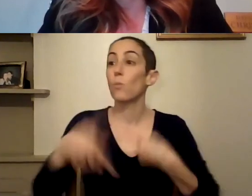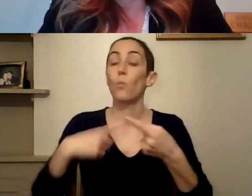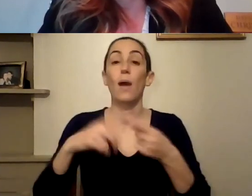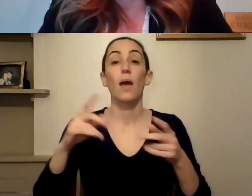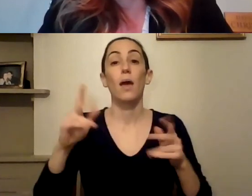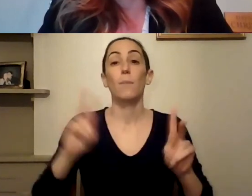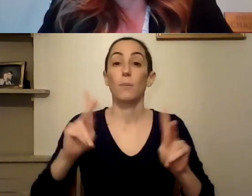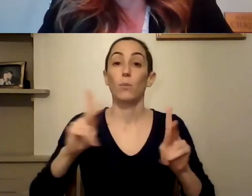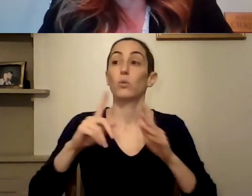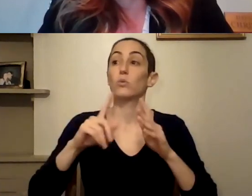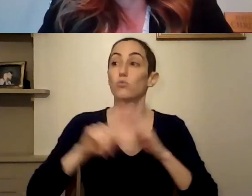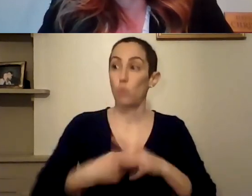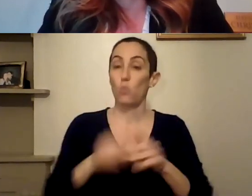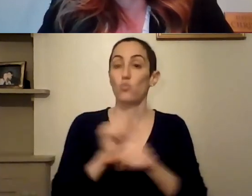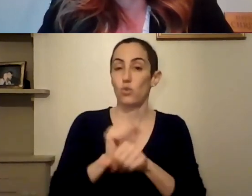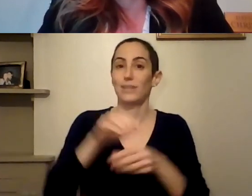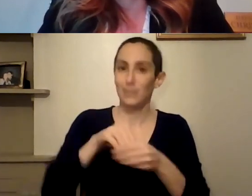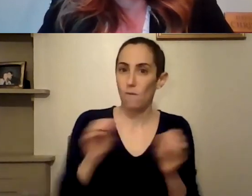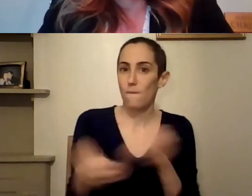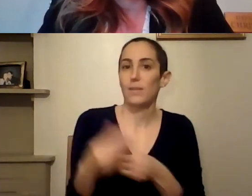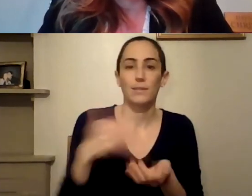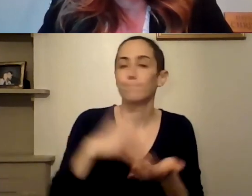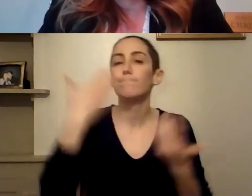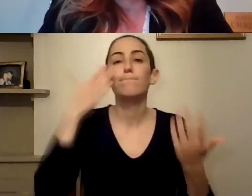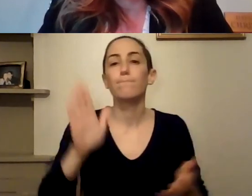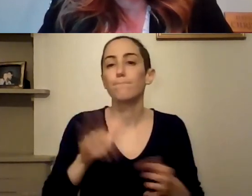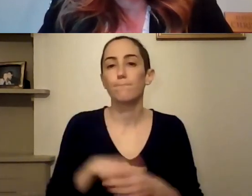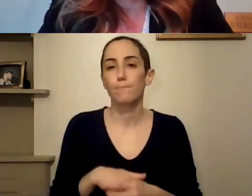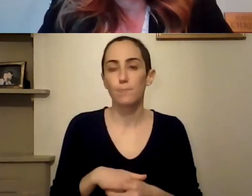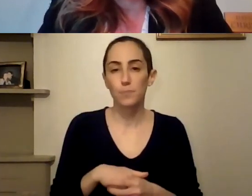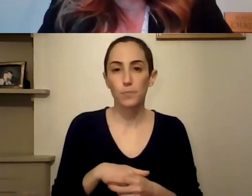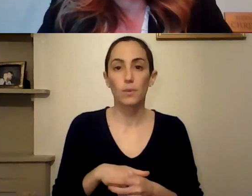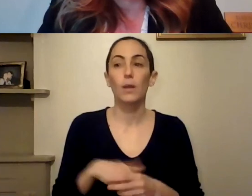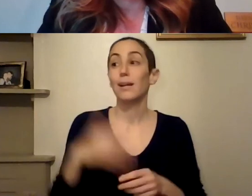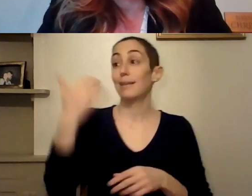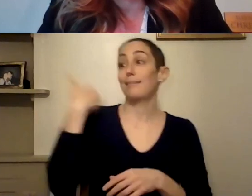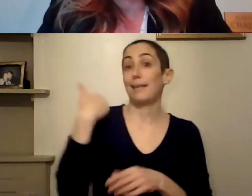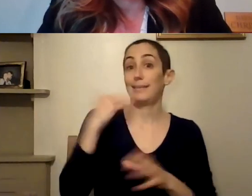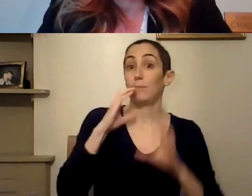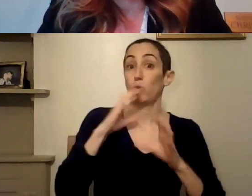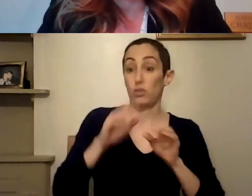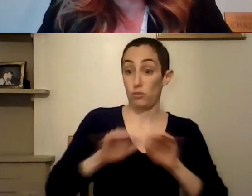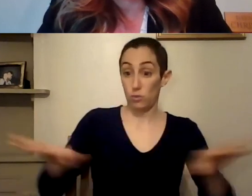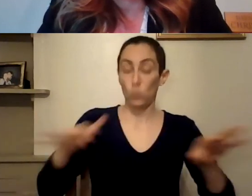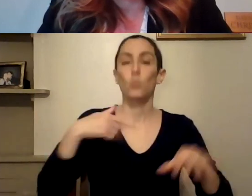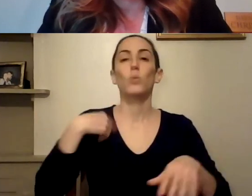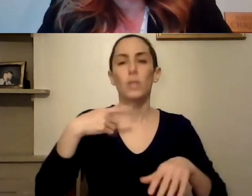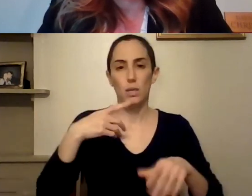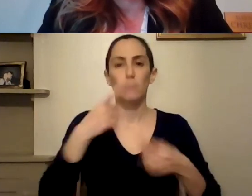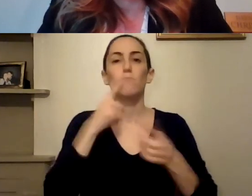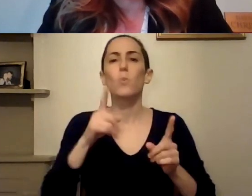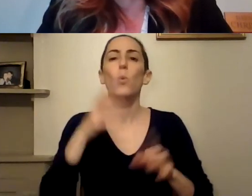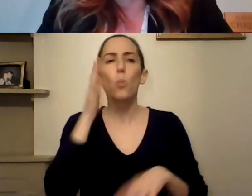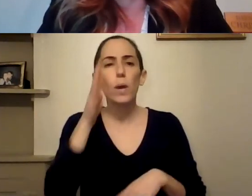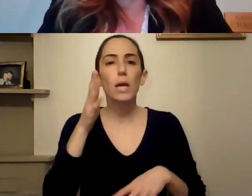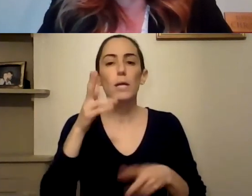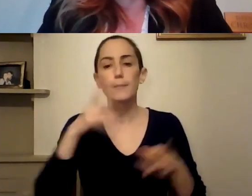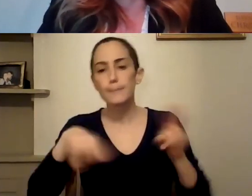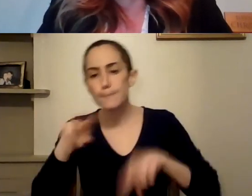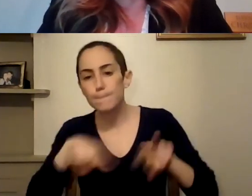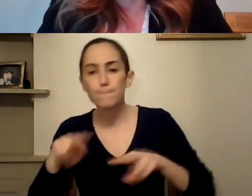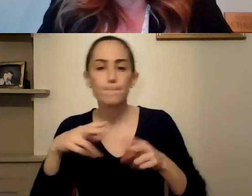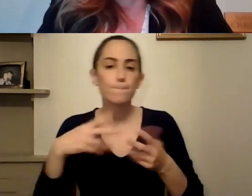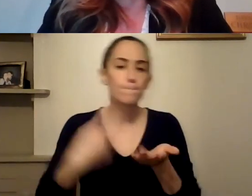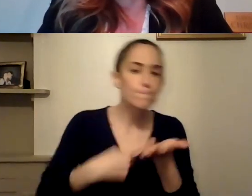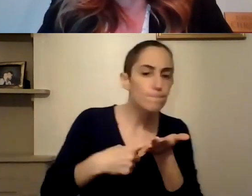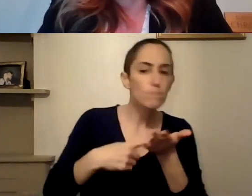a remote work. We had, I think in our last communication, said we would look at it sometime around October,